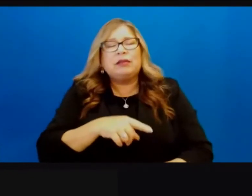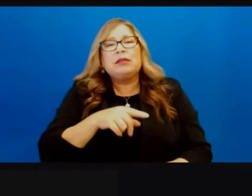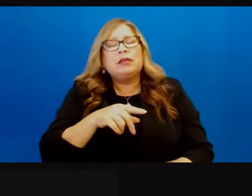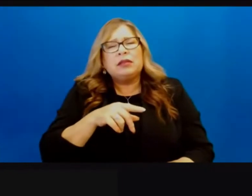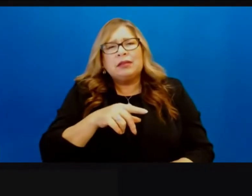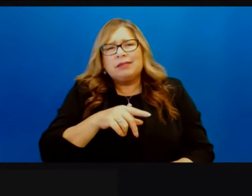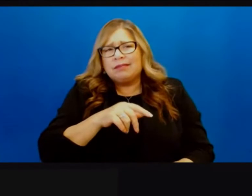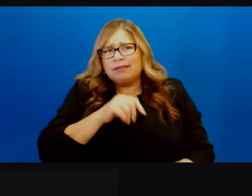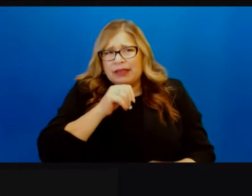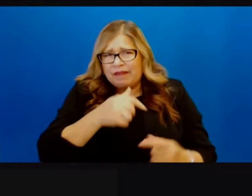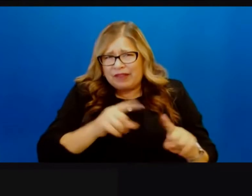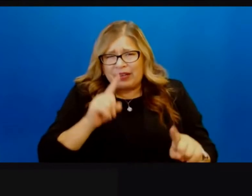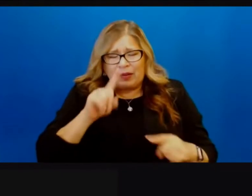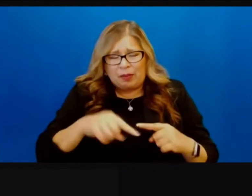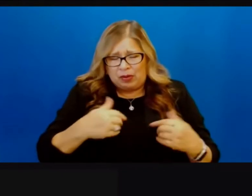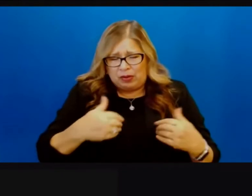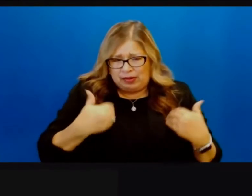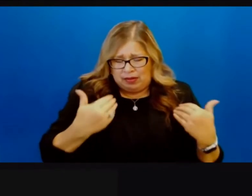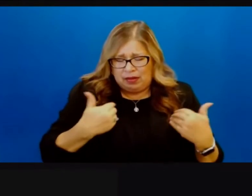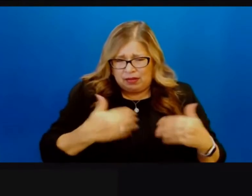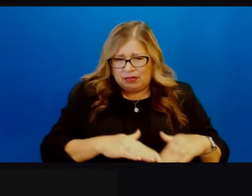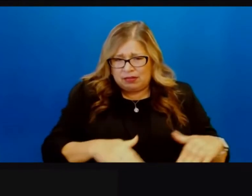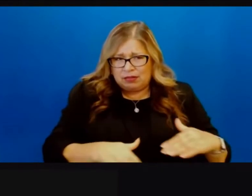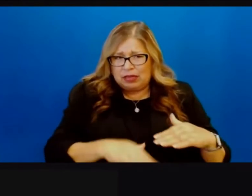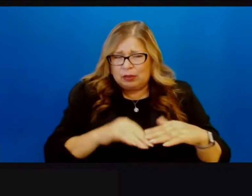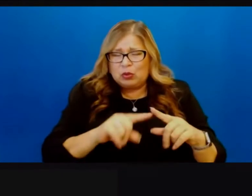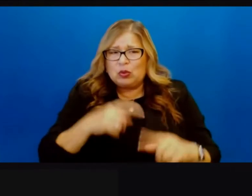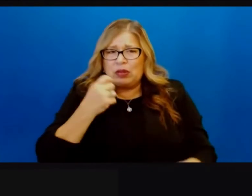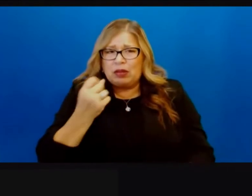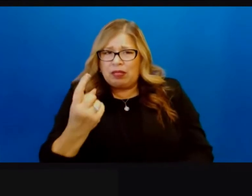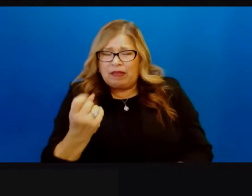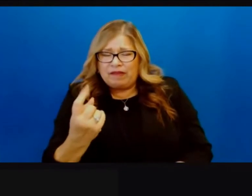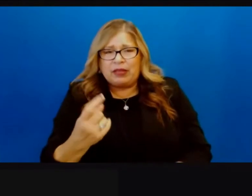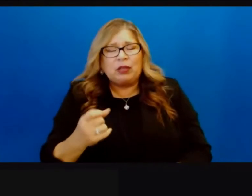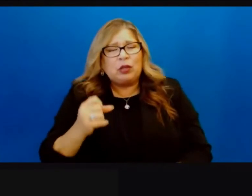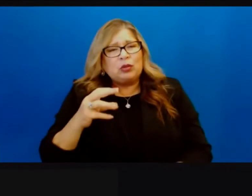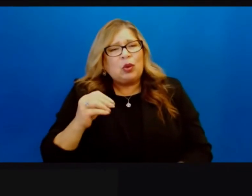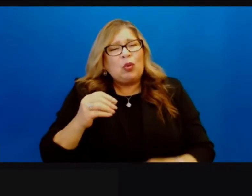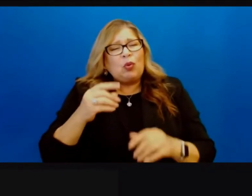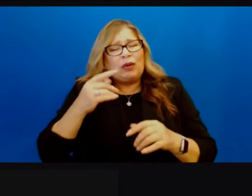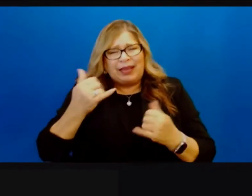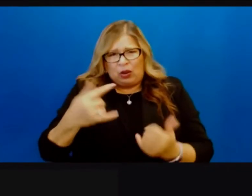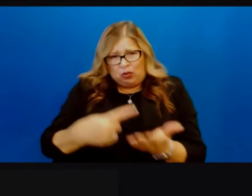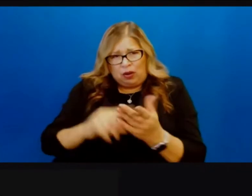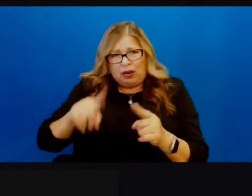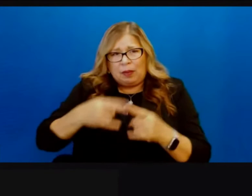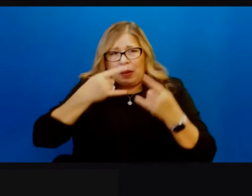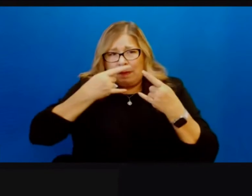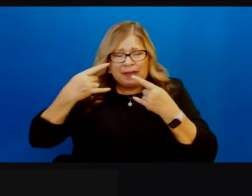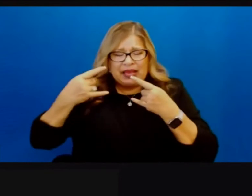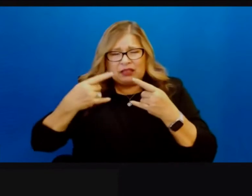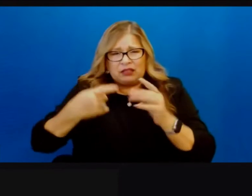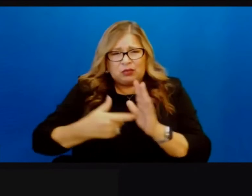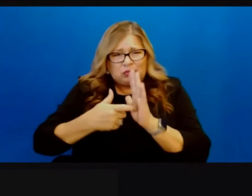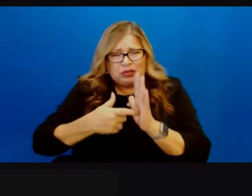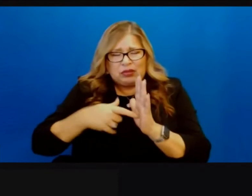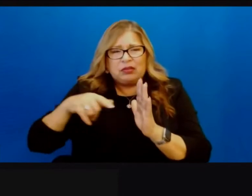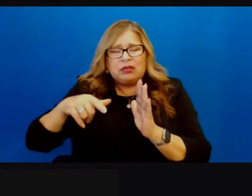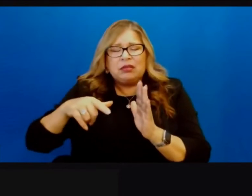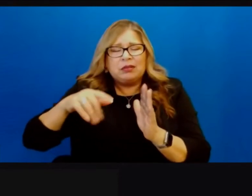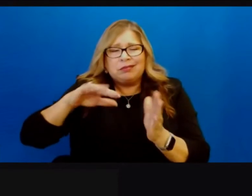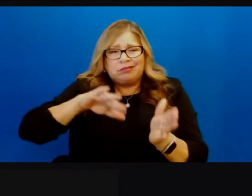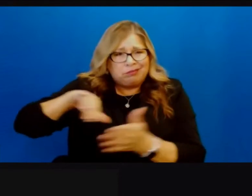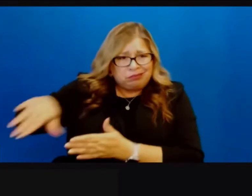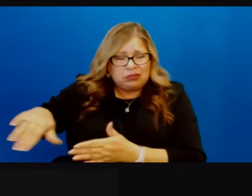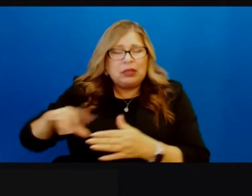mandates, are you concerned at all that there could be another surge in the schools if these kids who aren't as protected against